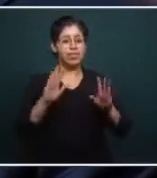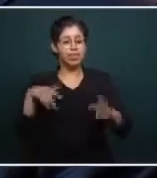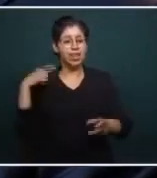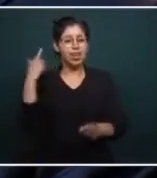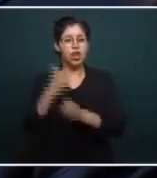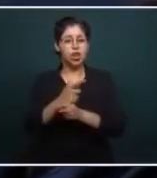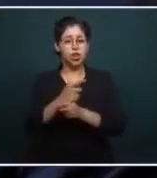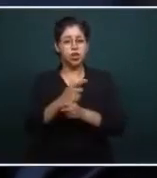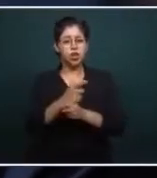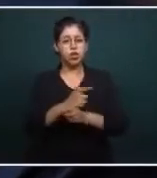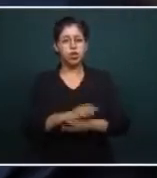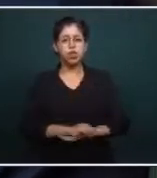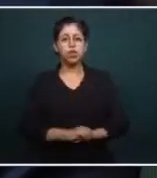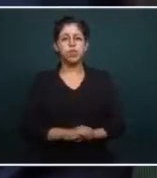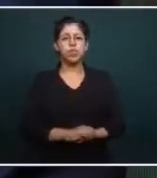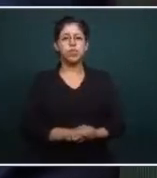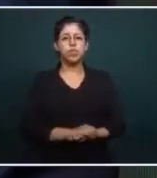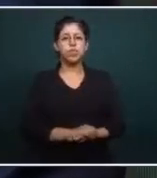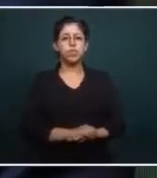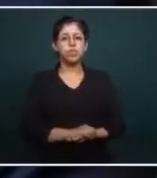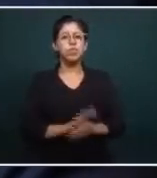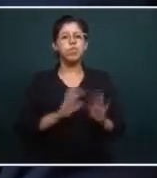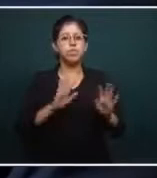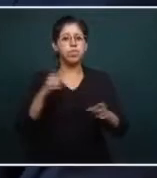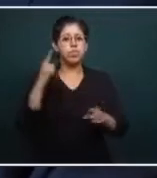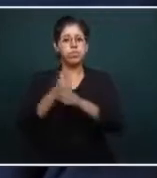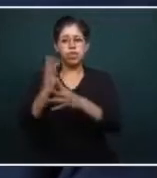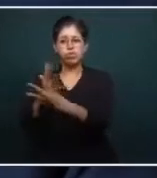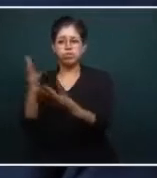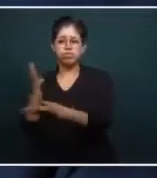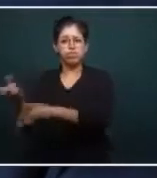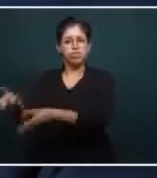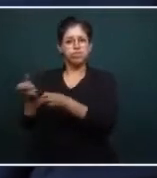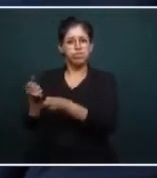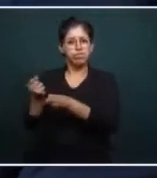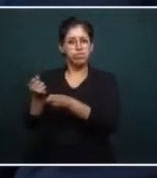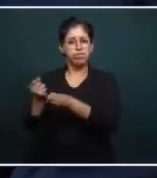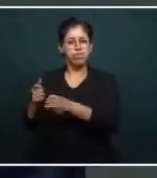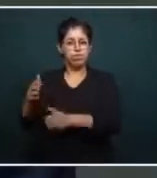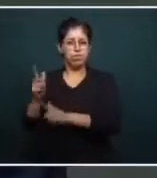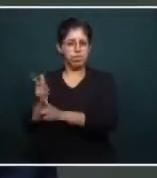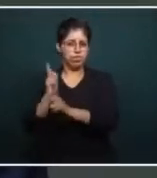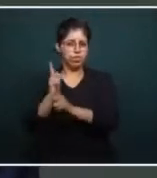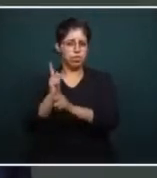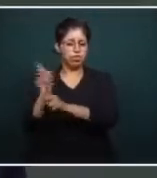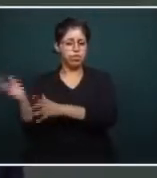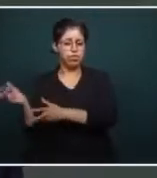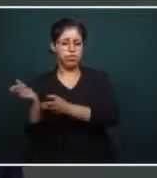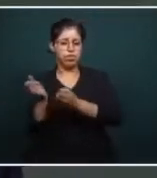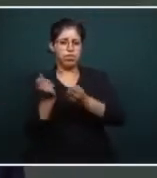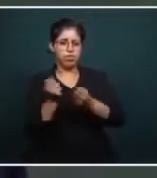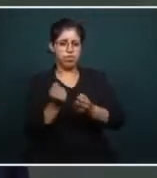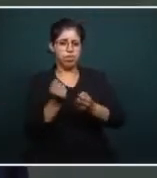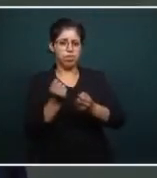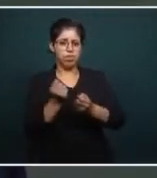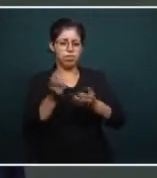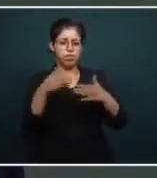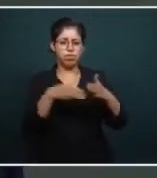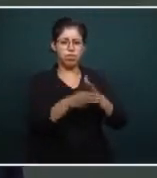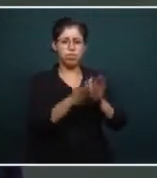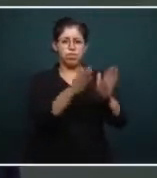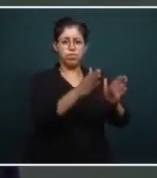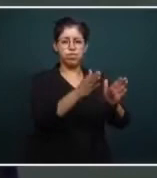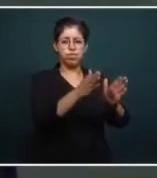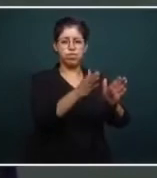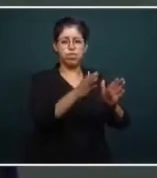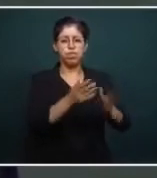have gained pues decomisos de armas. decommissioning arms. Creo que hay algo I believe